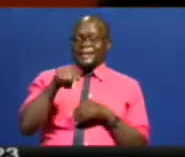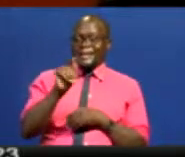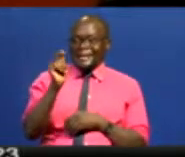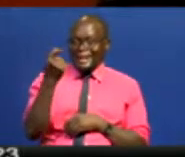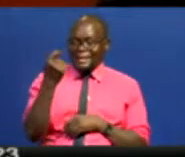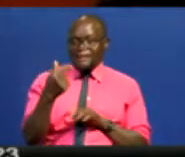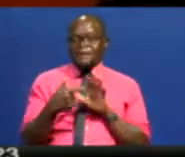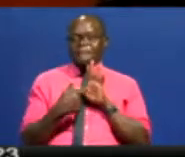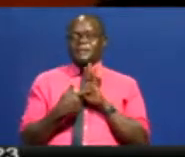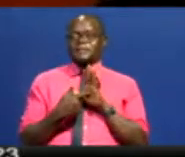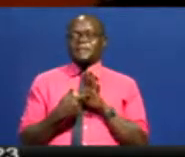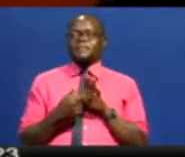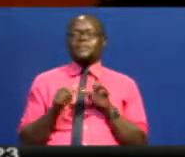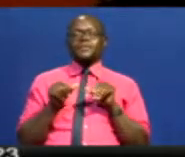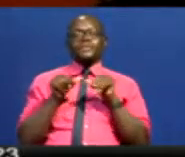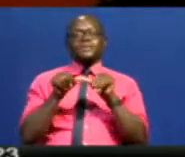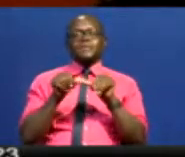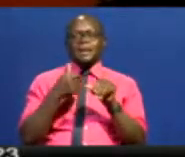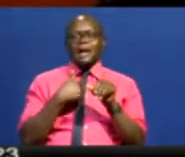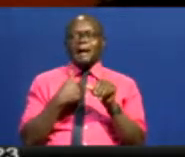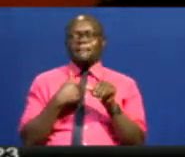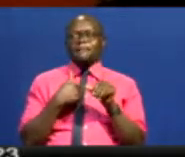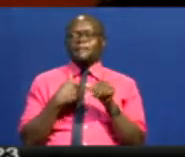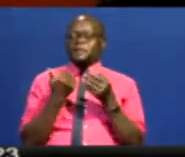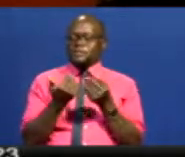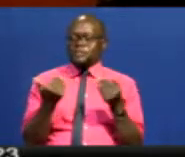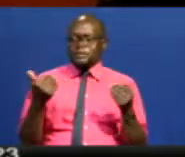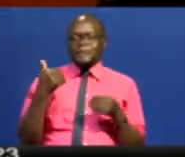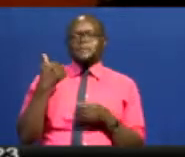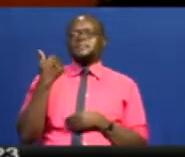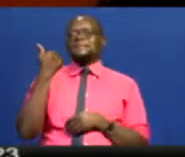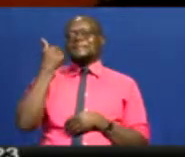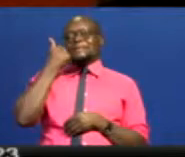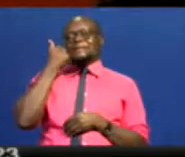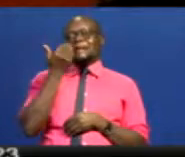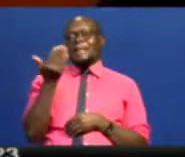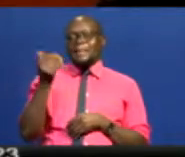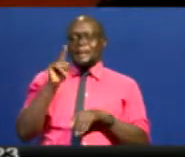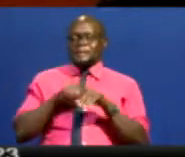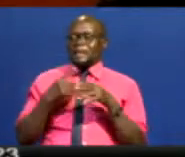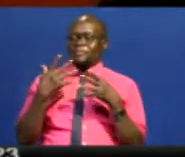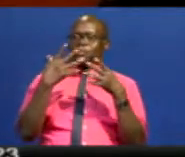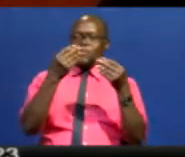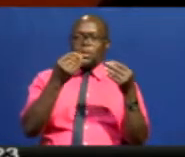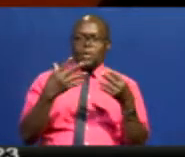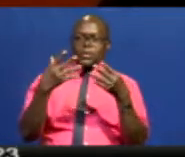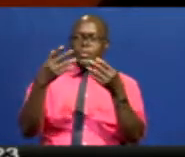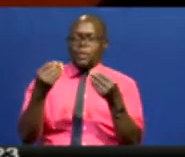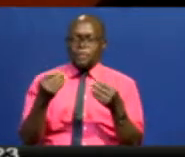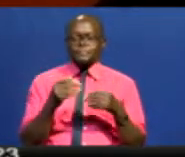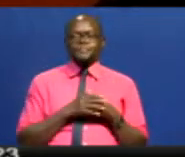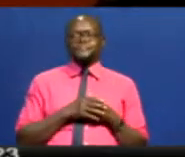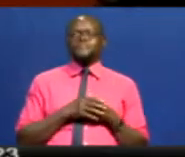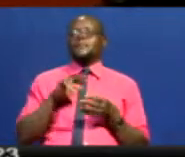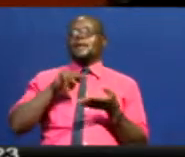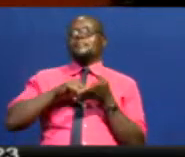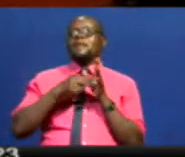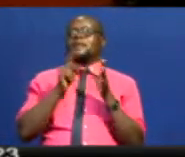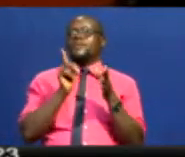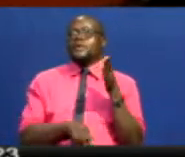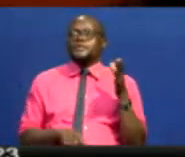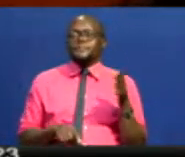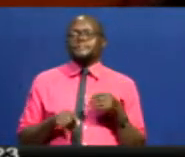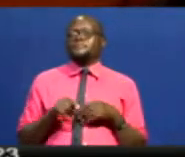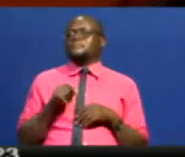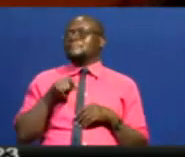for instance, we still have stunted children when we move around. Stunted children meaning